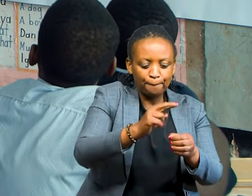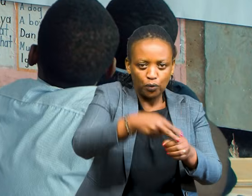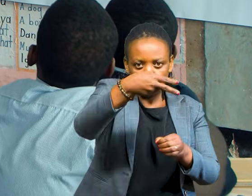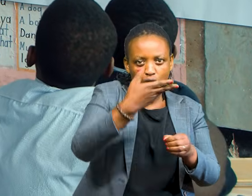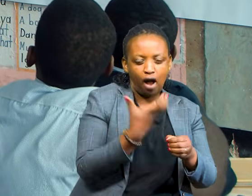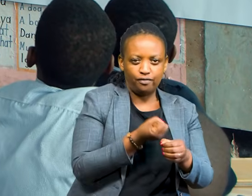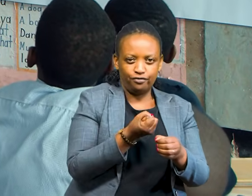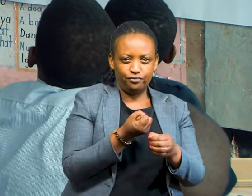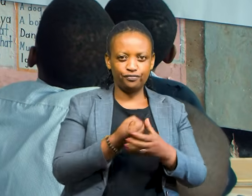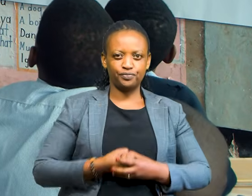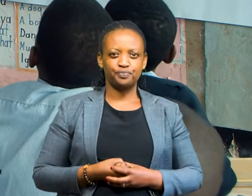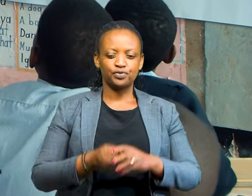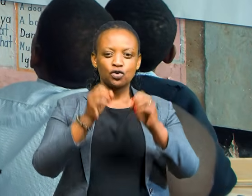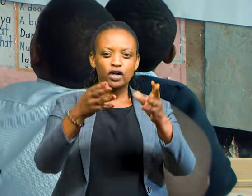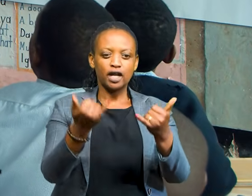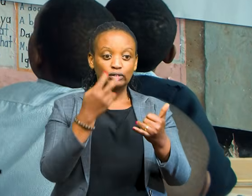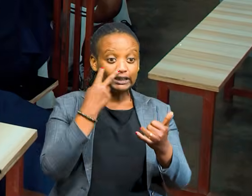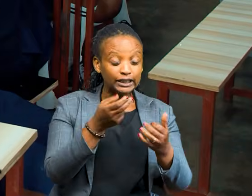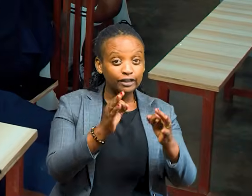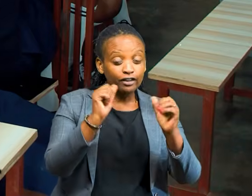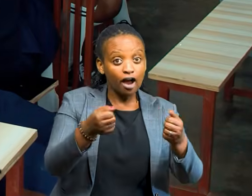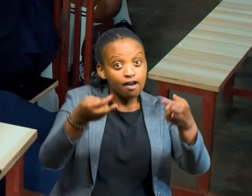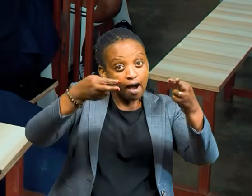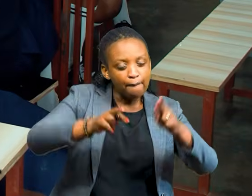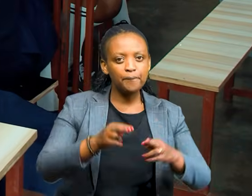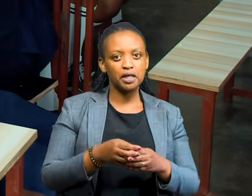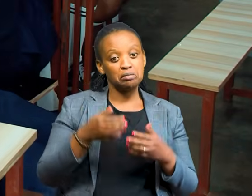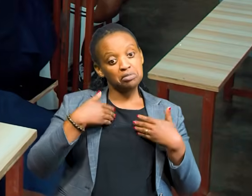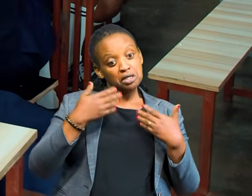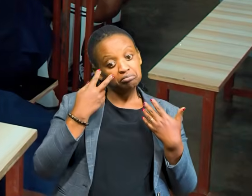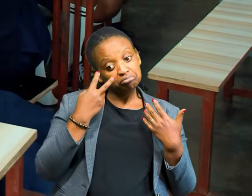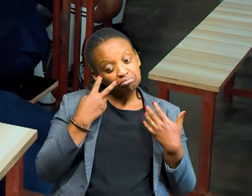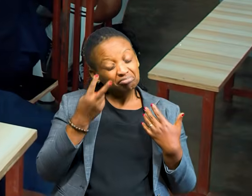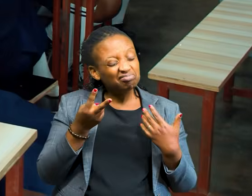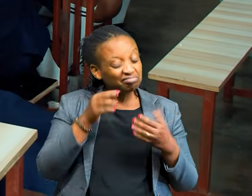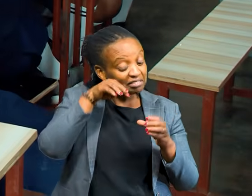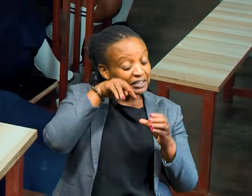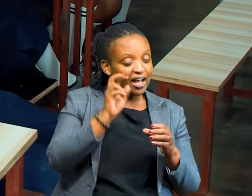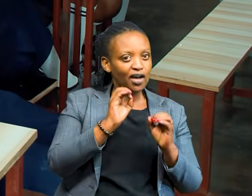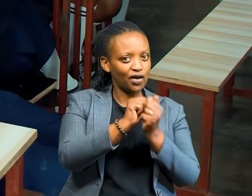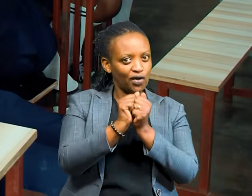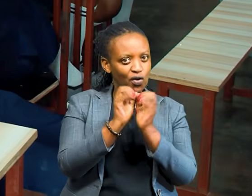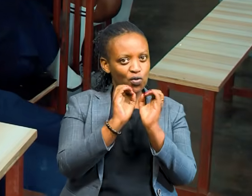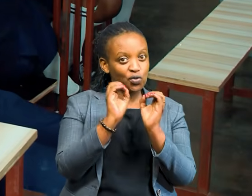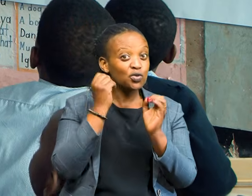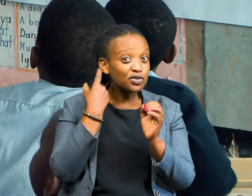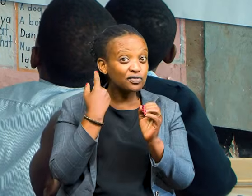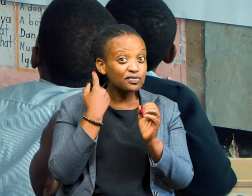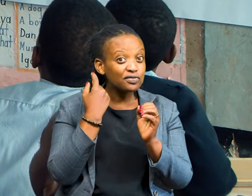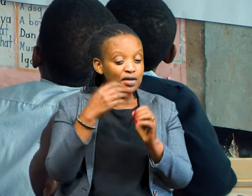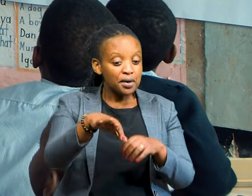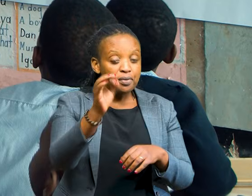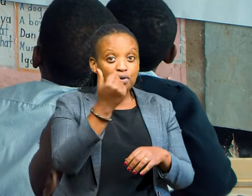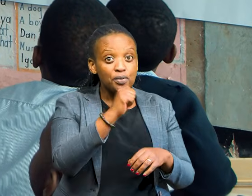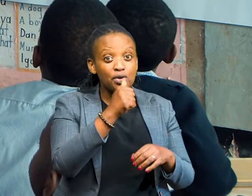have. Okay, let me see if it can happen. I don't need to look there. Are we together? Yeah. Have